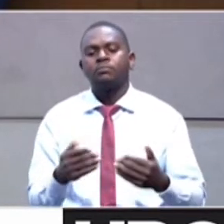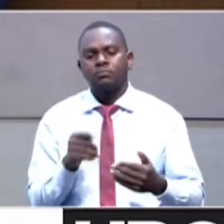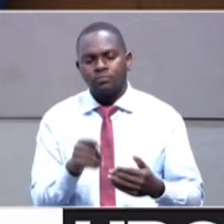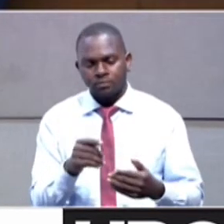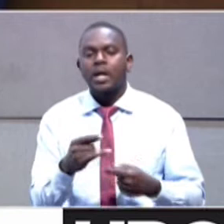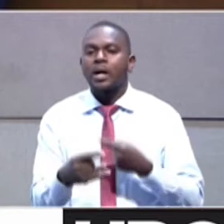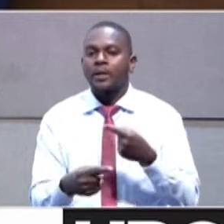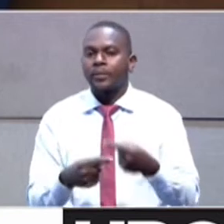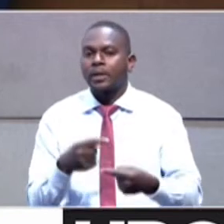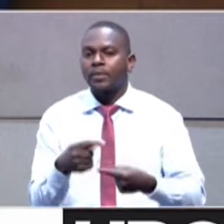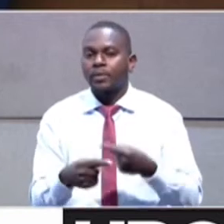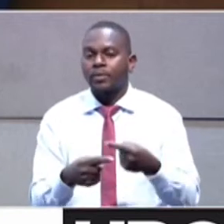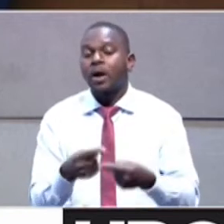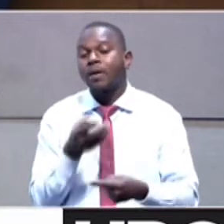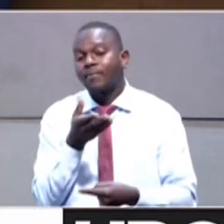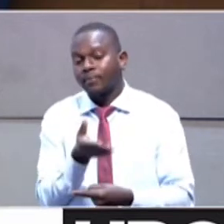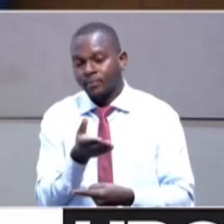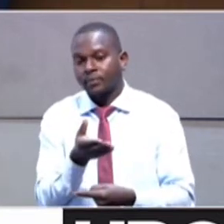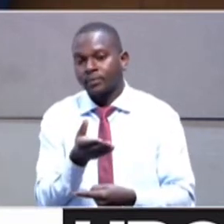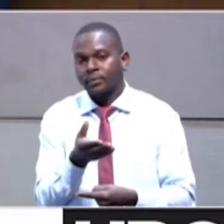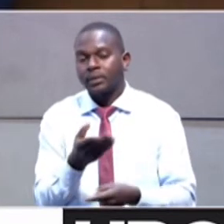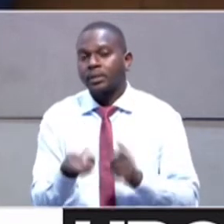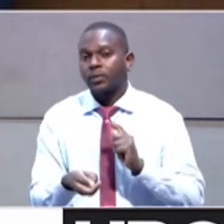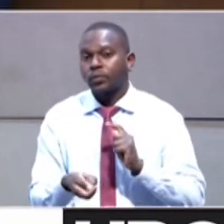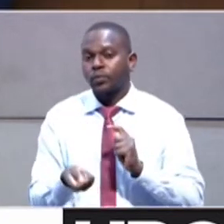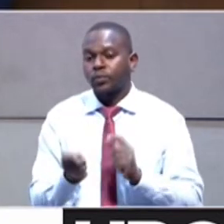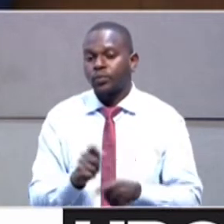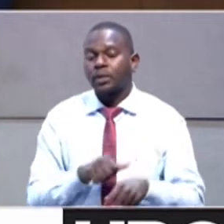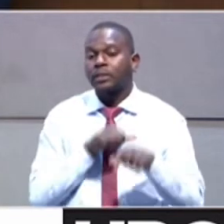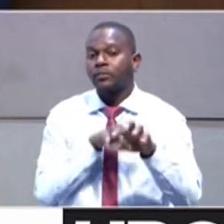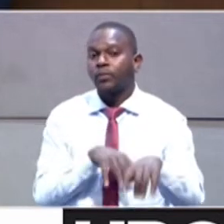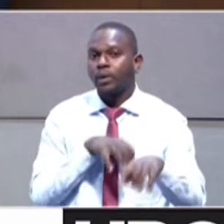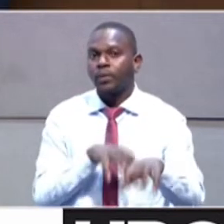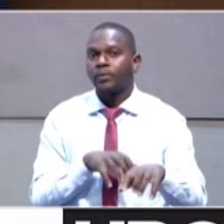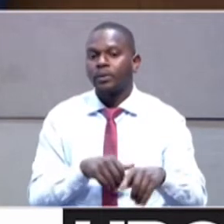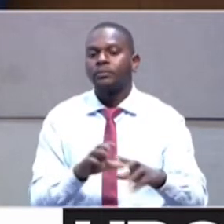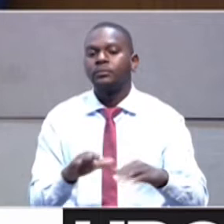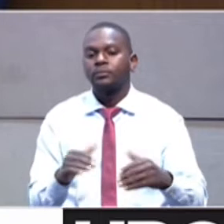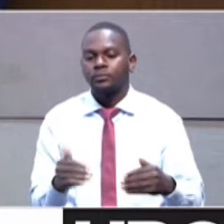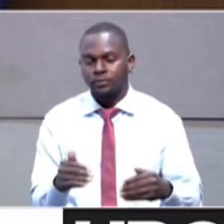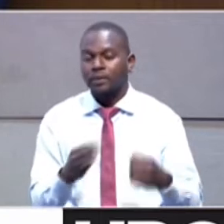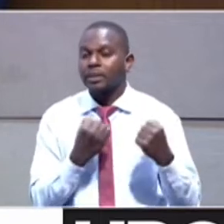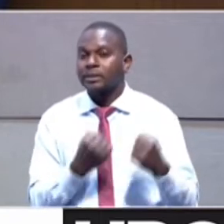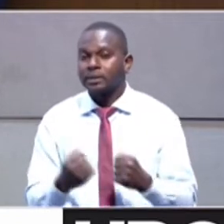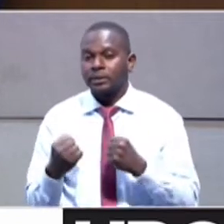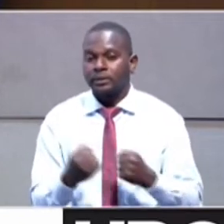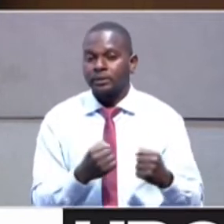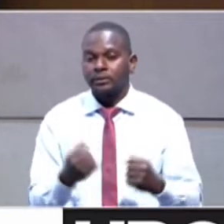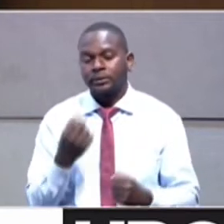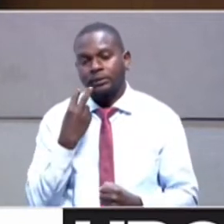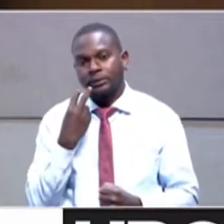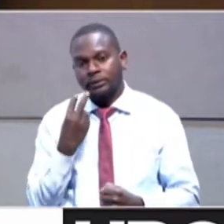of the progress that is being made in transformation of agriculture, the challenges that they are